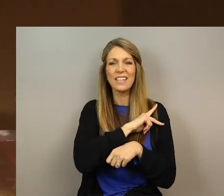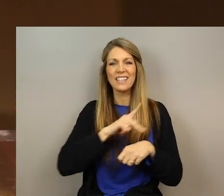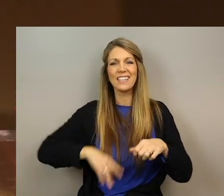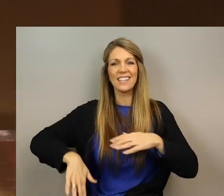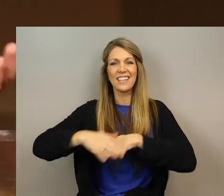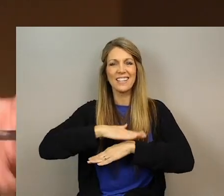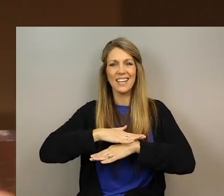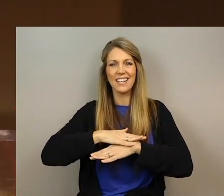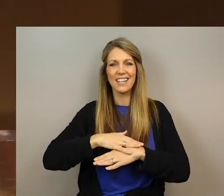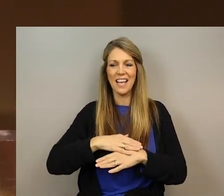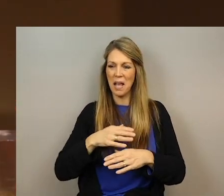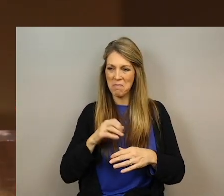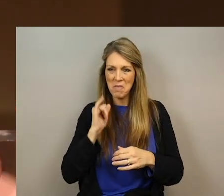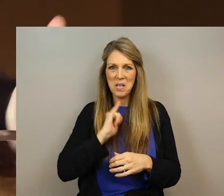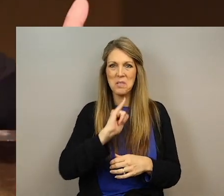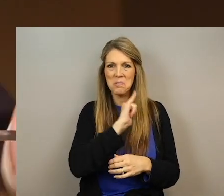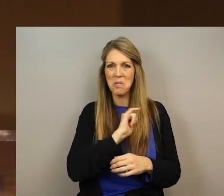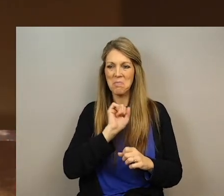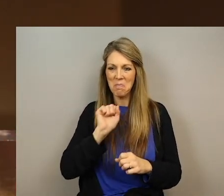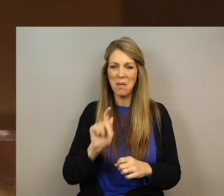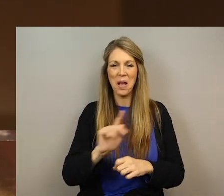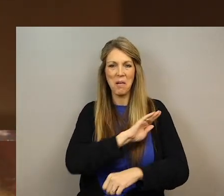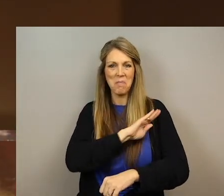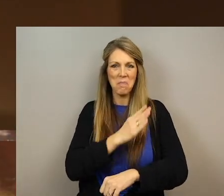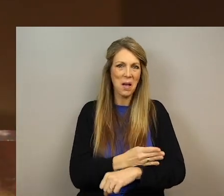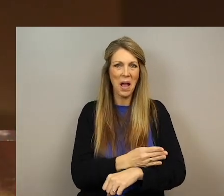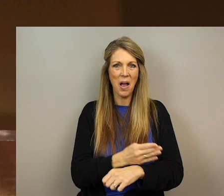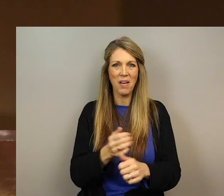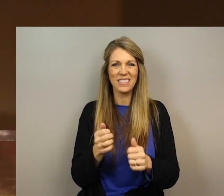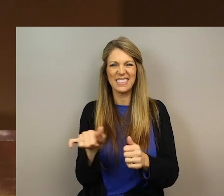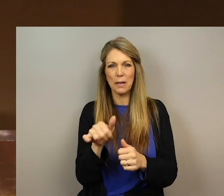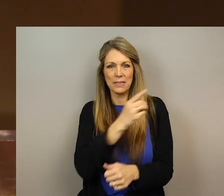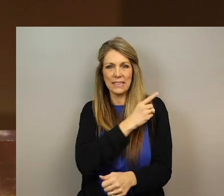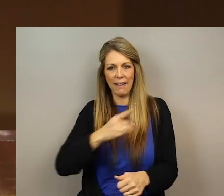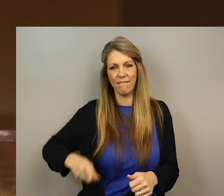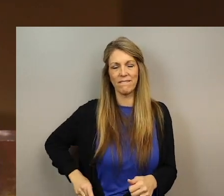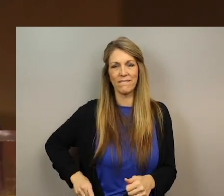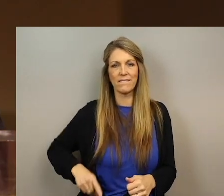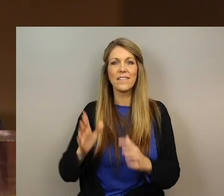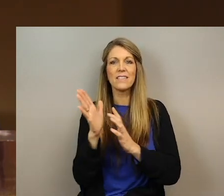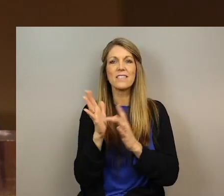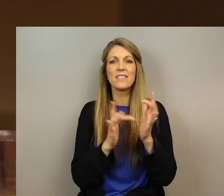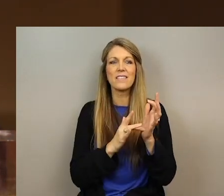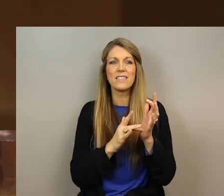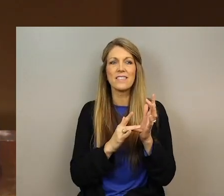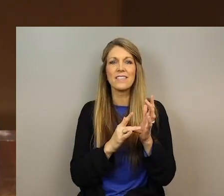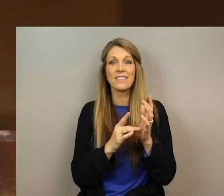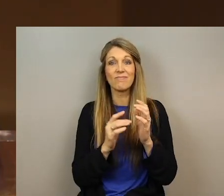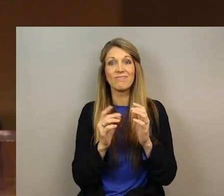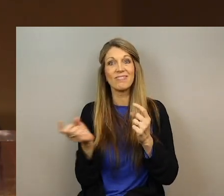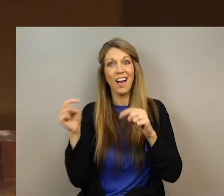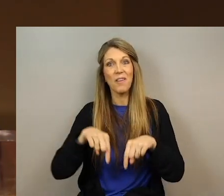was going to return Israel to the power that it was under David. And so Jesus has obviously come for a